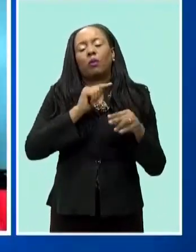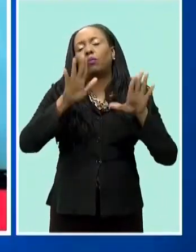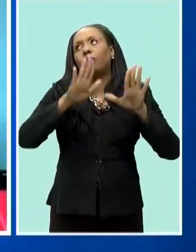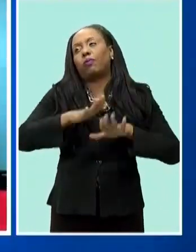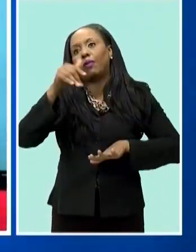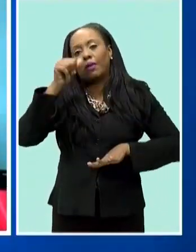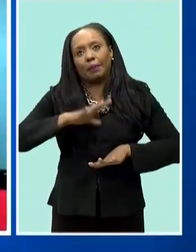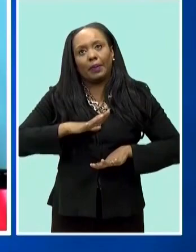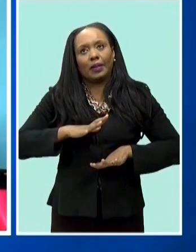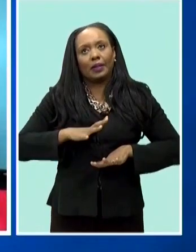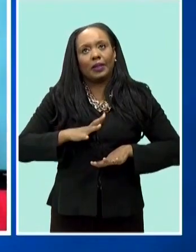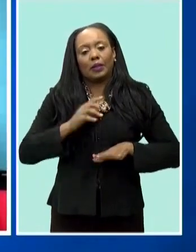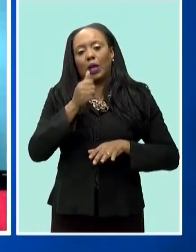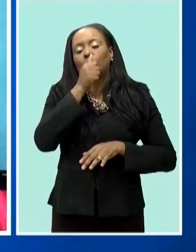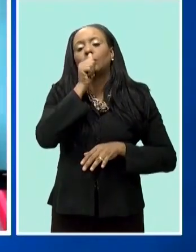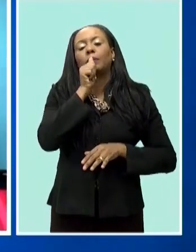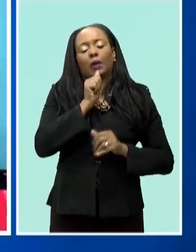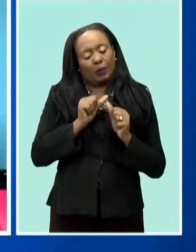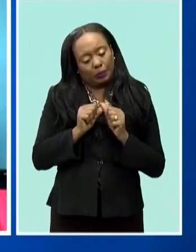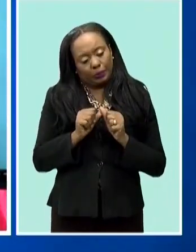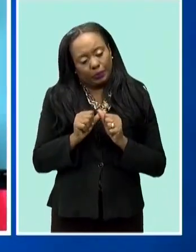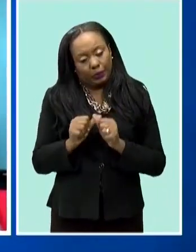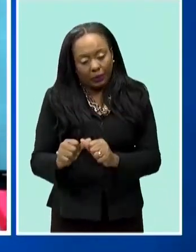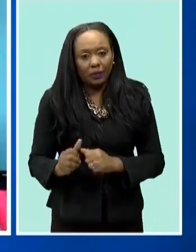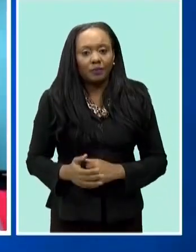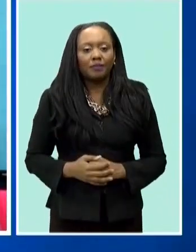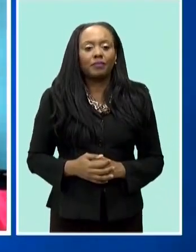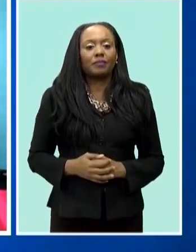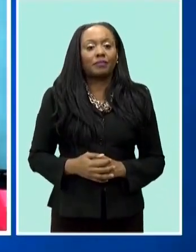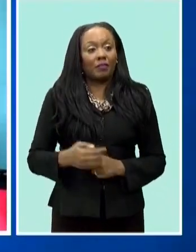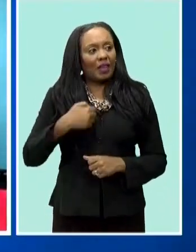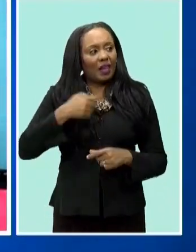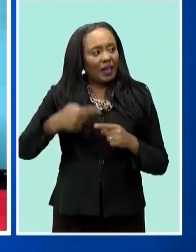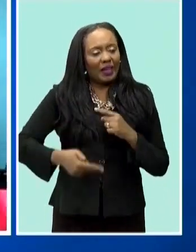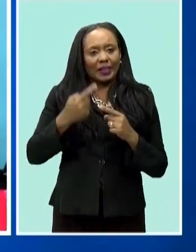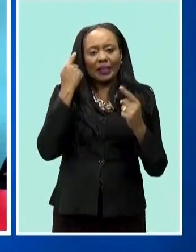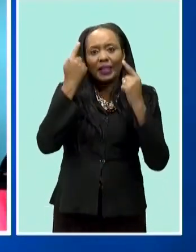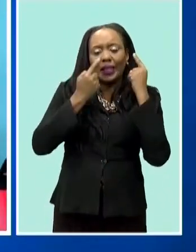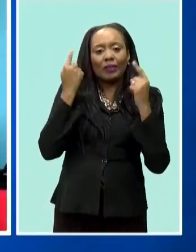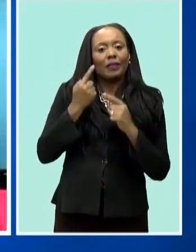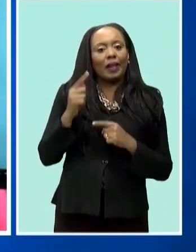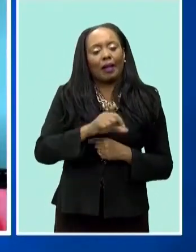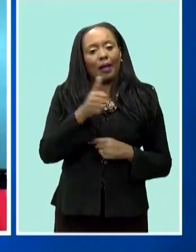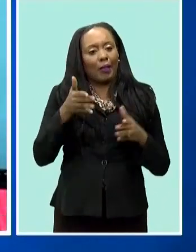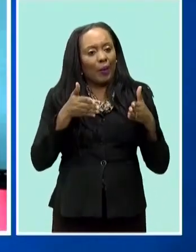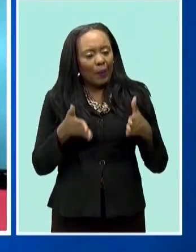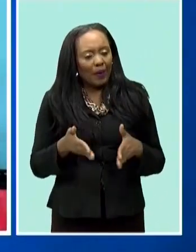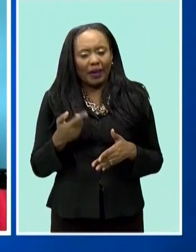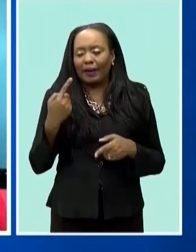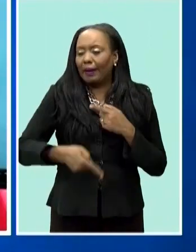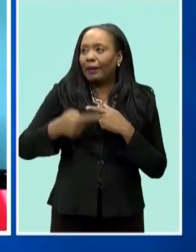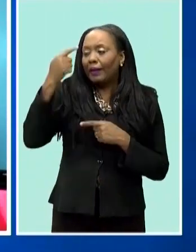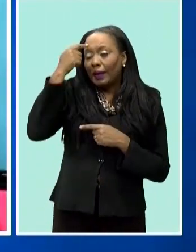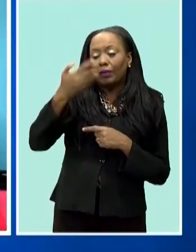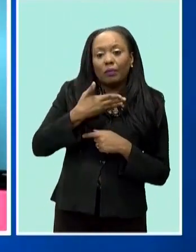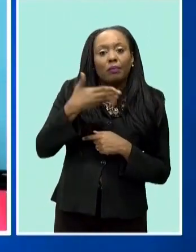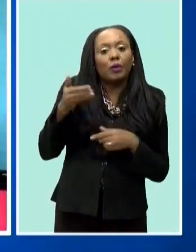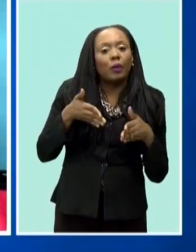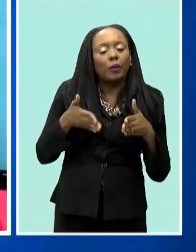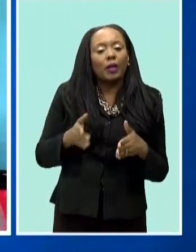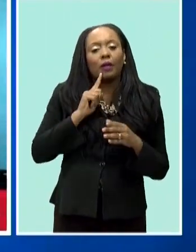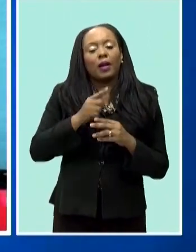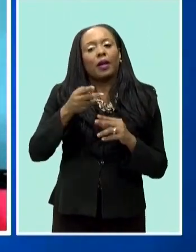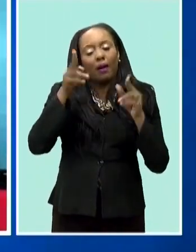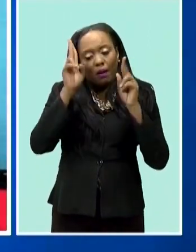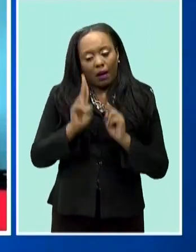through it. I can think of no better way to start to pay tribute to these two